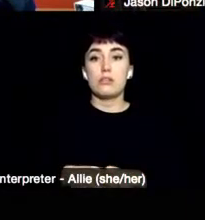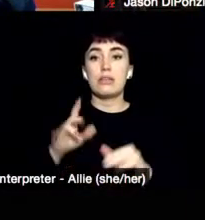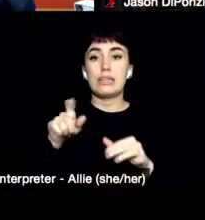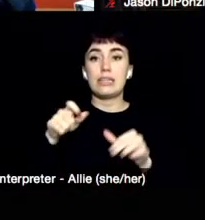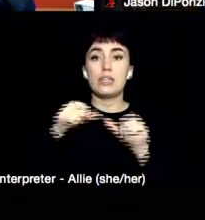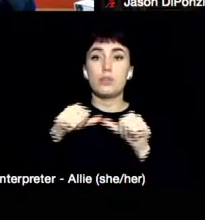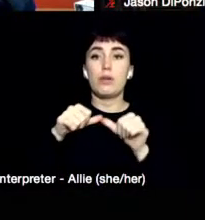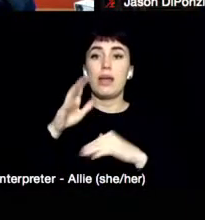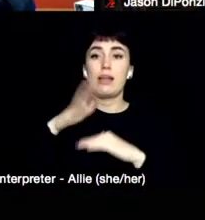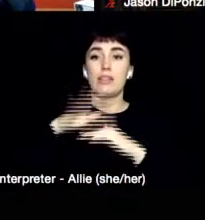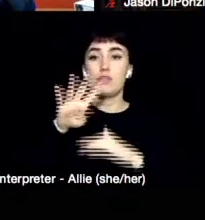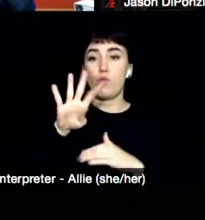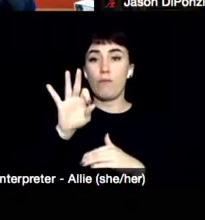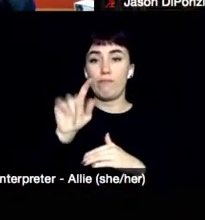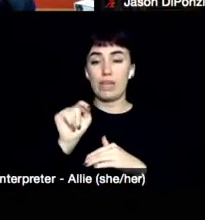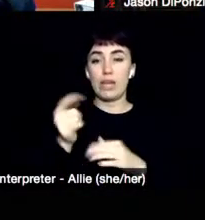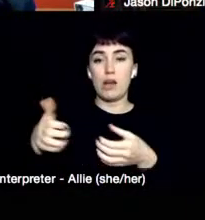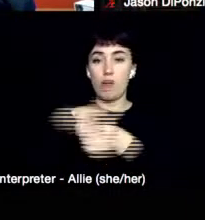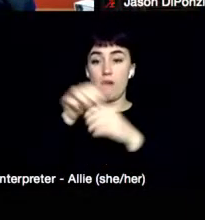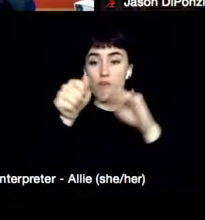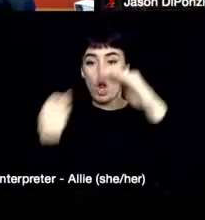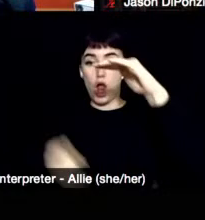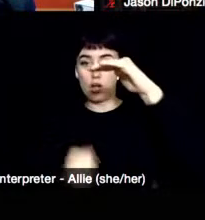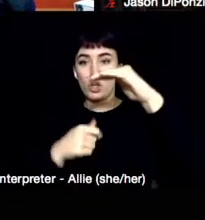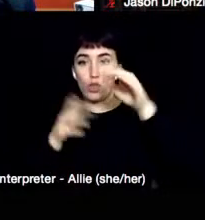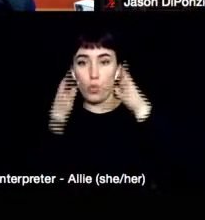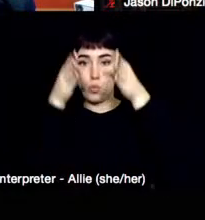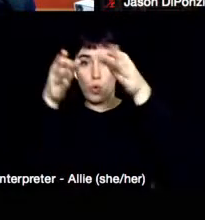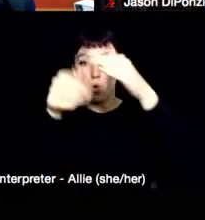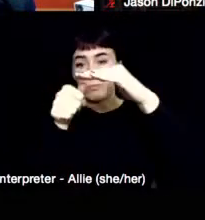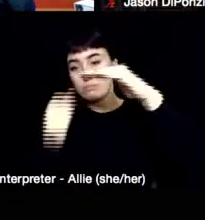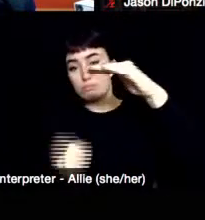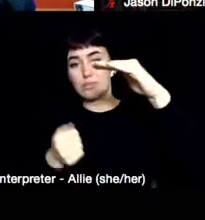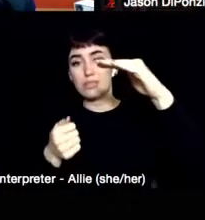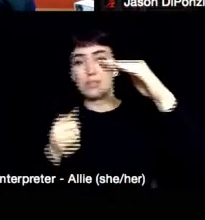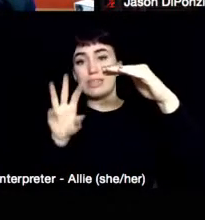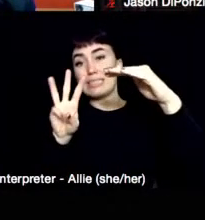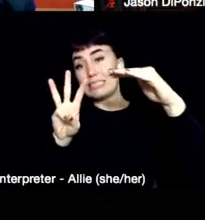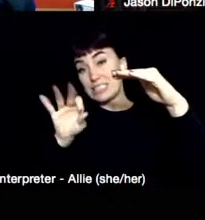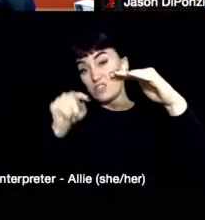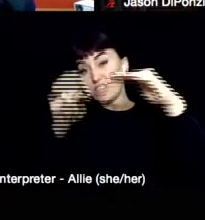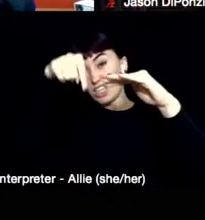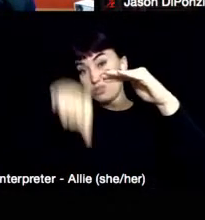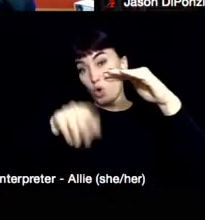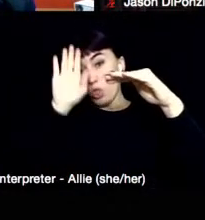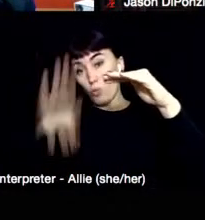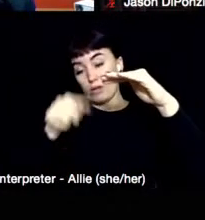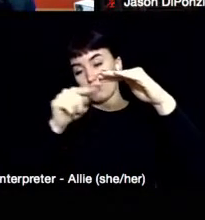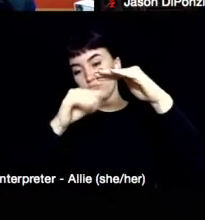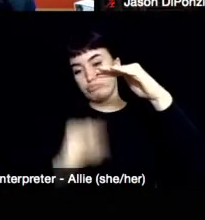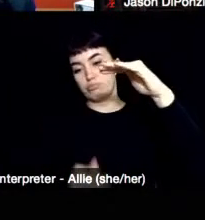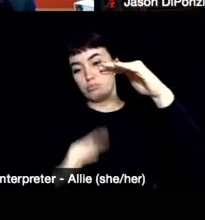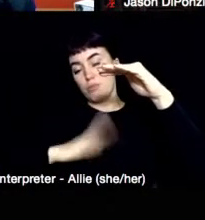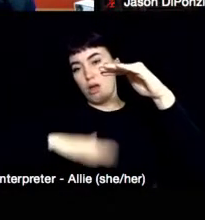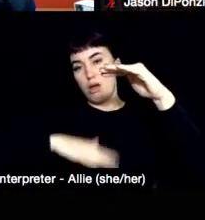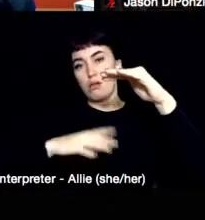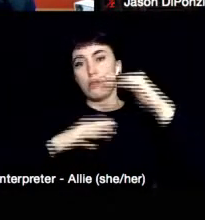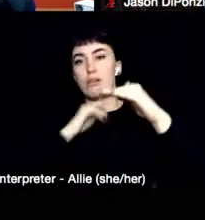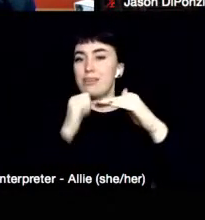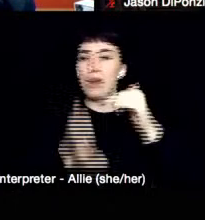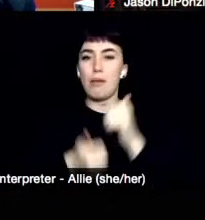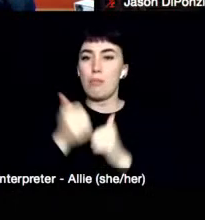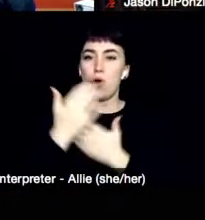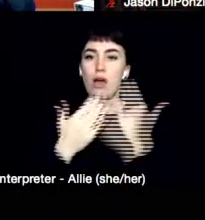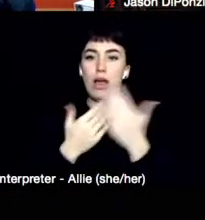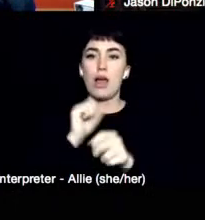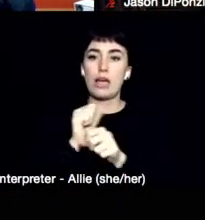feet of cover underneath the roadway, we're looking at about 6 feet to the bottom. Not mostly handwork, it is mostly done